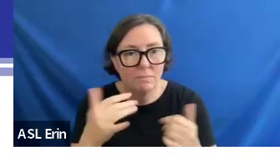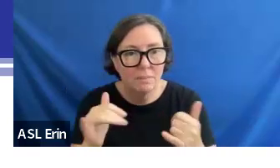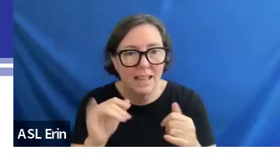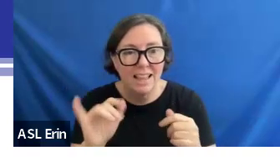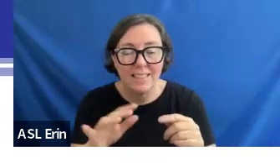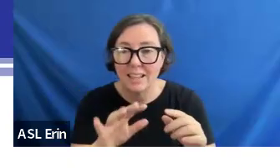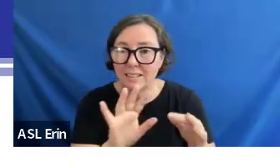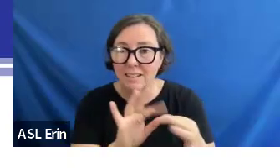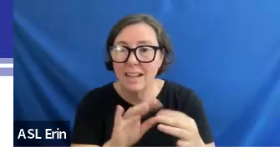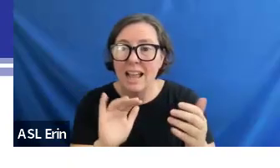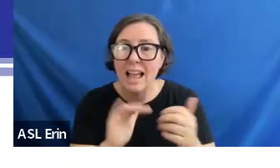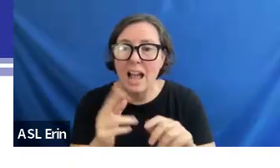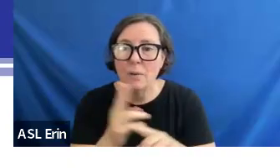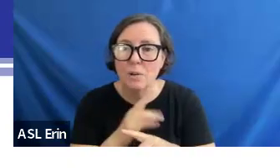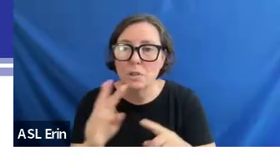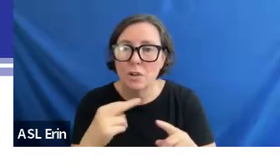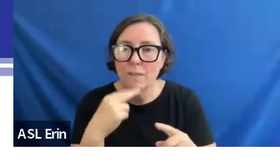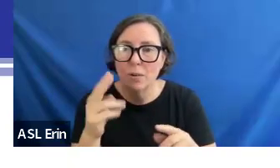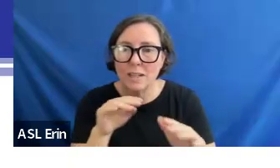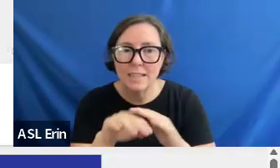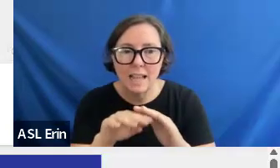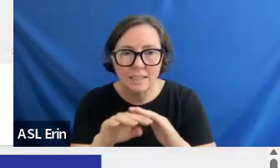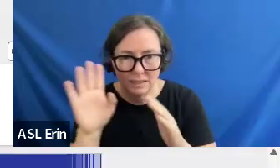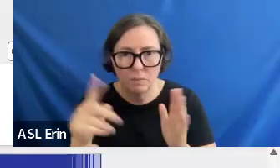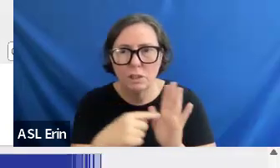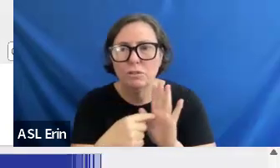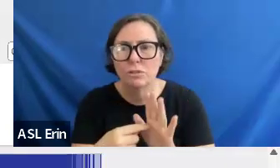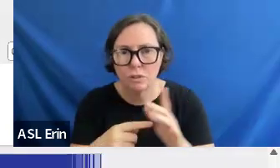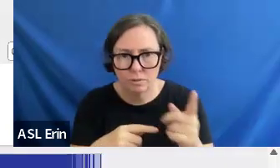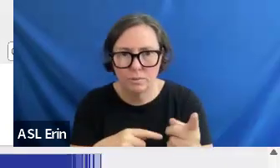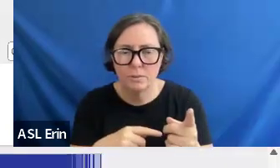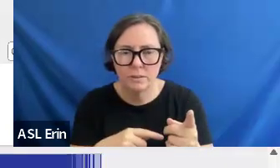to use your voice access, it's going to show them